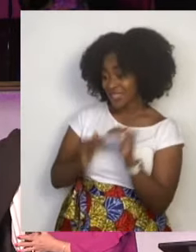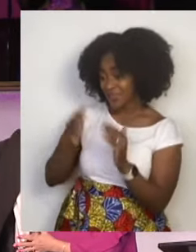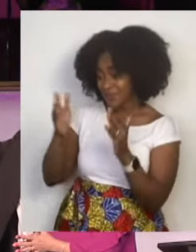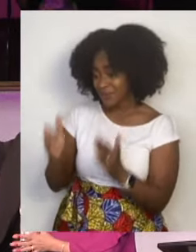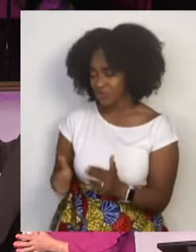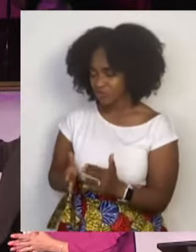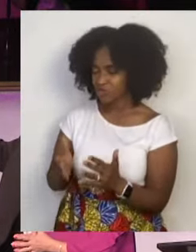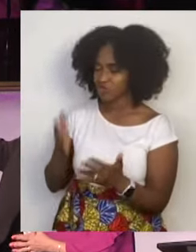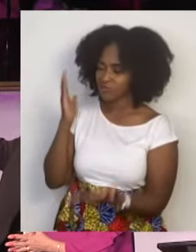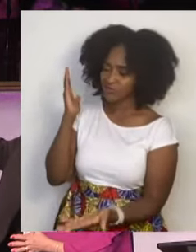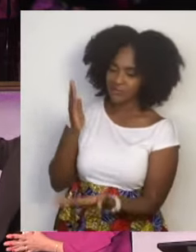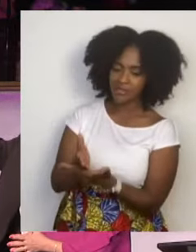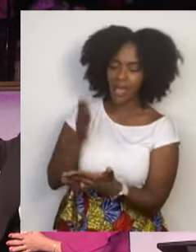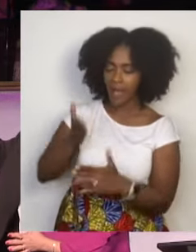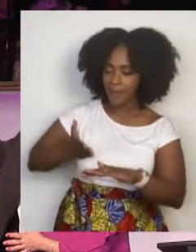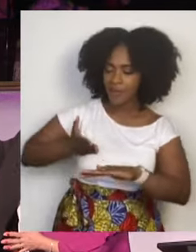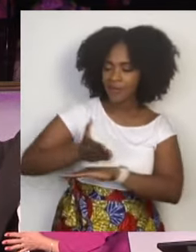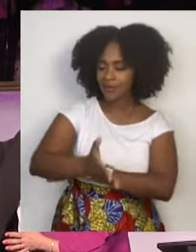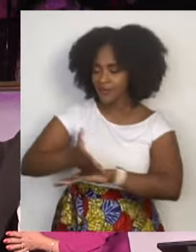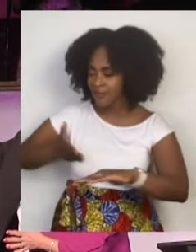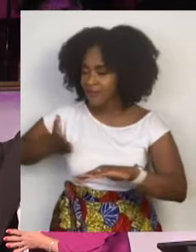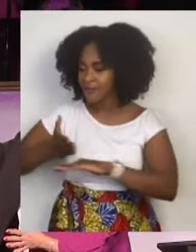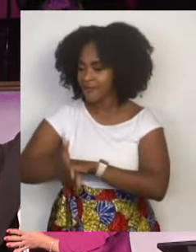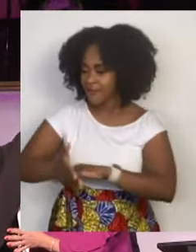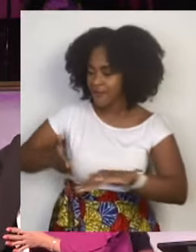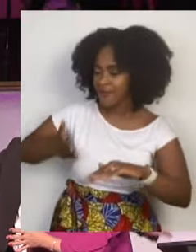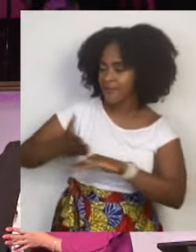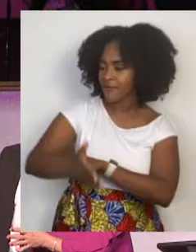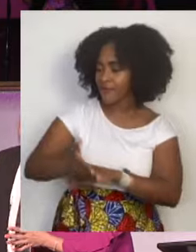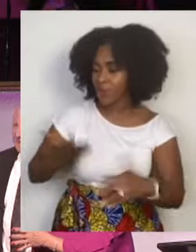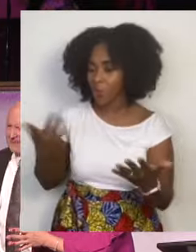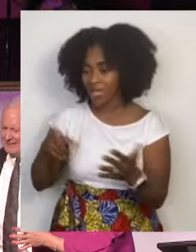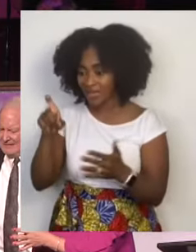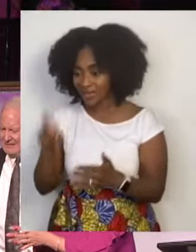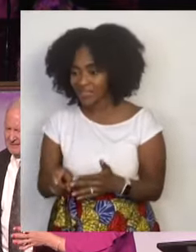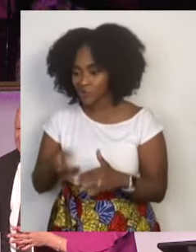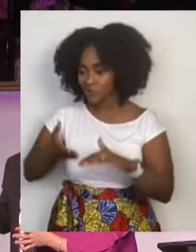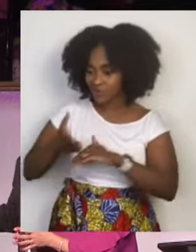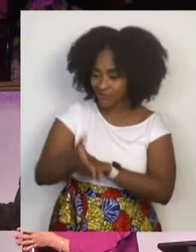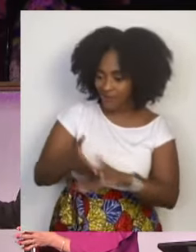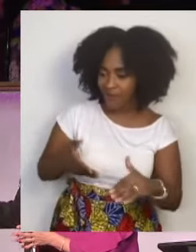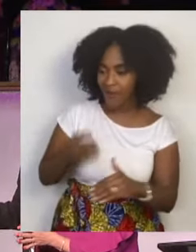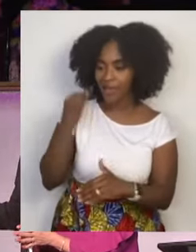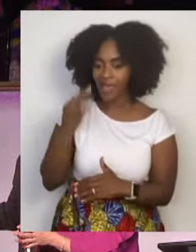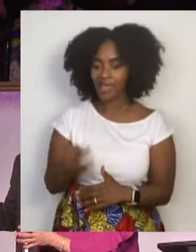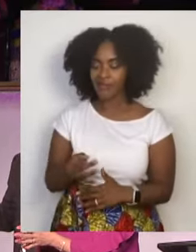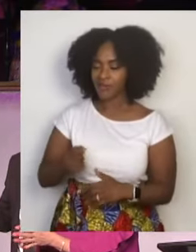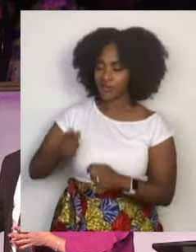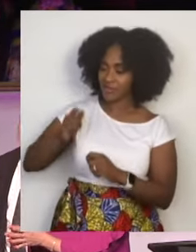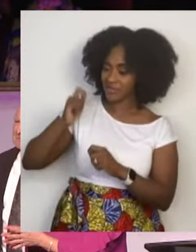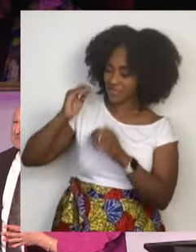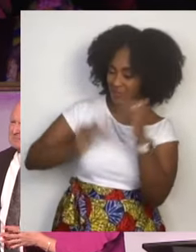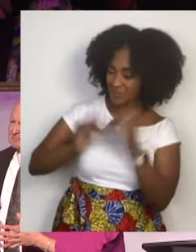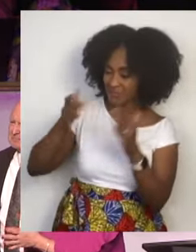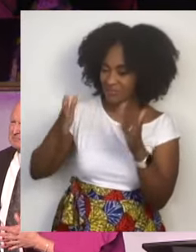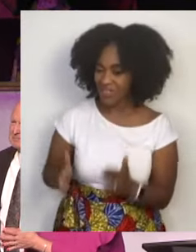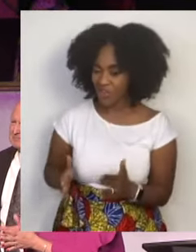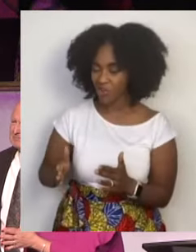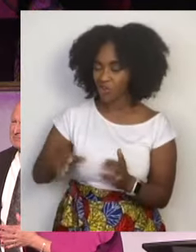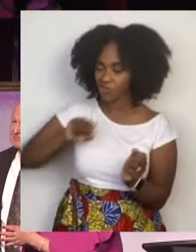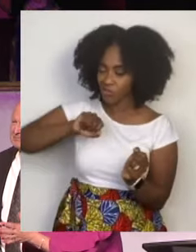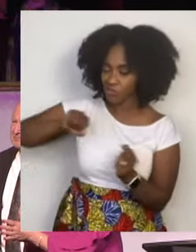and if the builders stop hammering what needs to be brought together, And if the builders